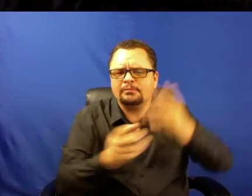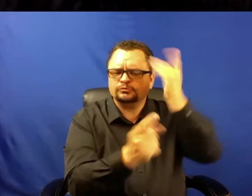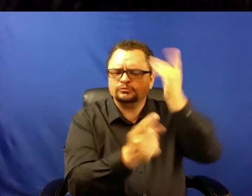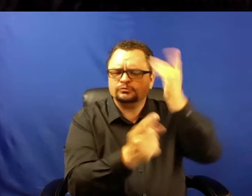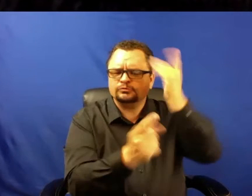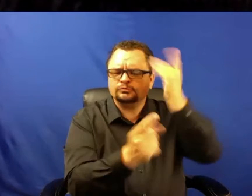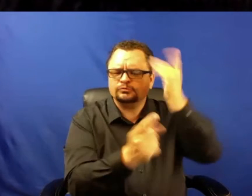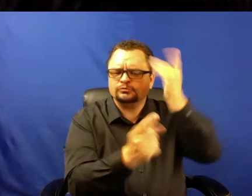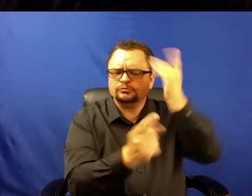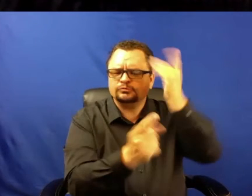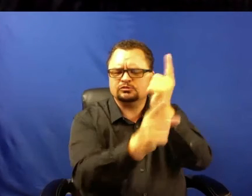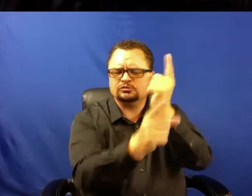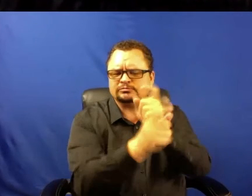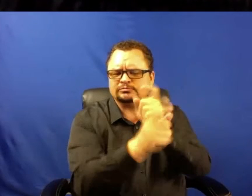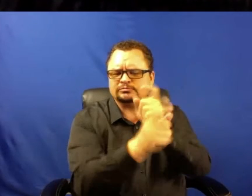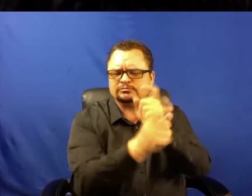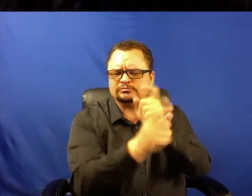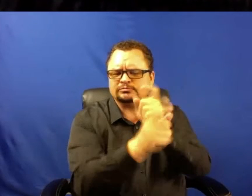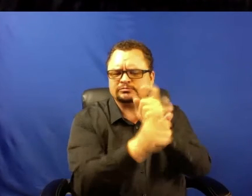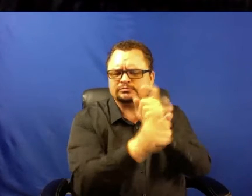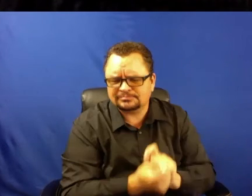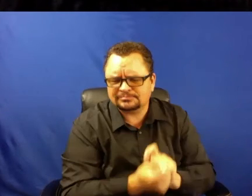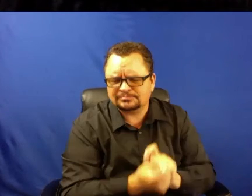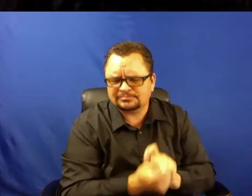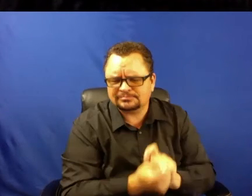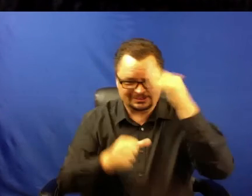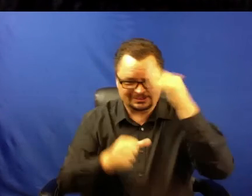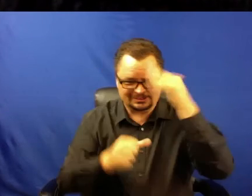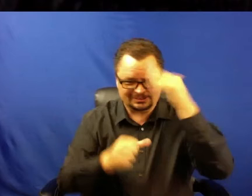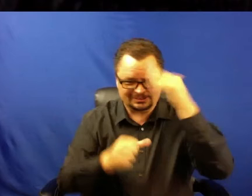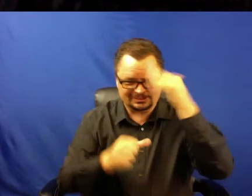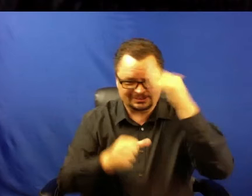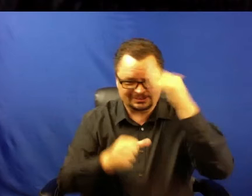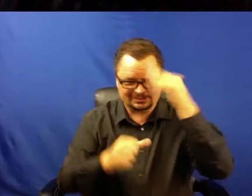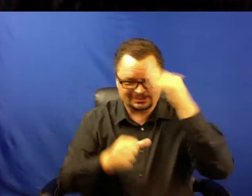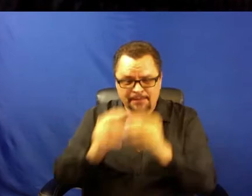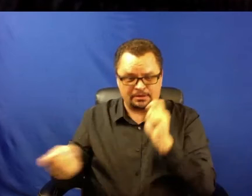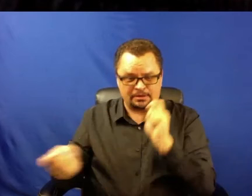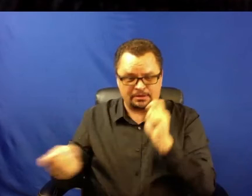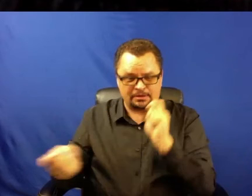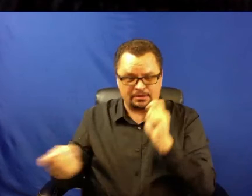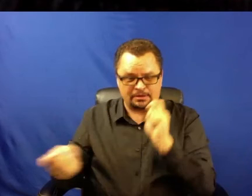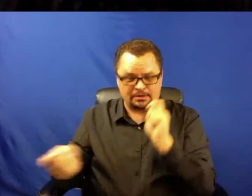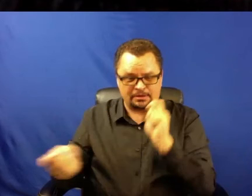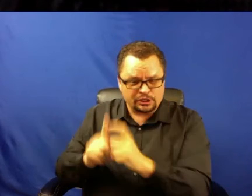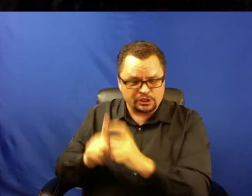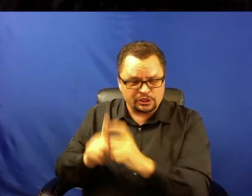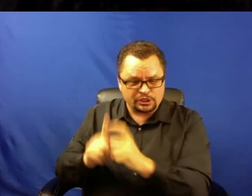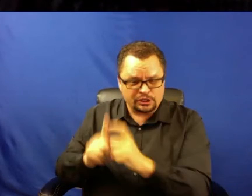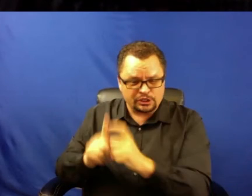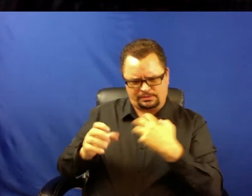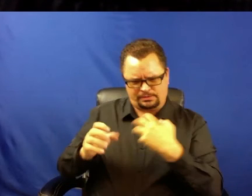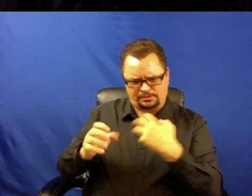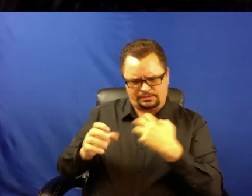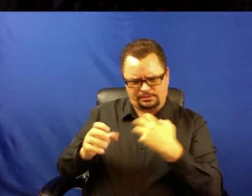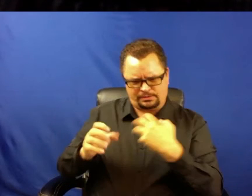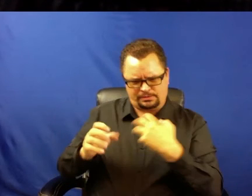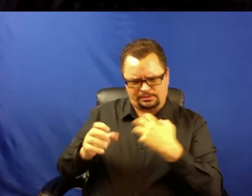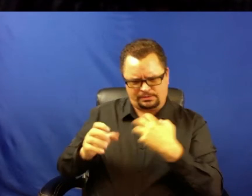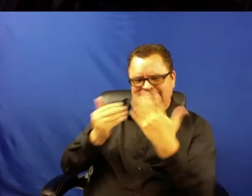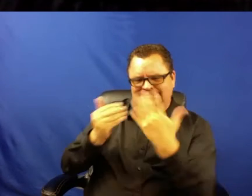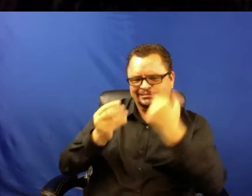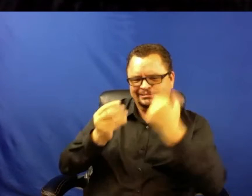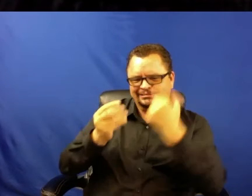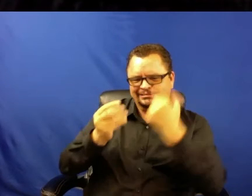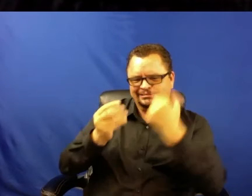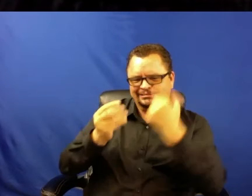we want to make it as easy as possible for people to have easy access to understandable information. So Dr.